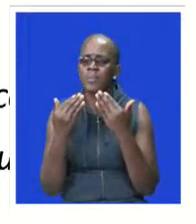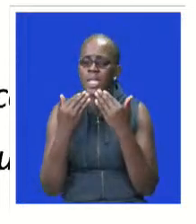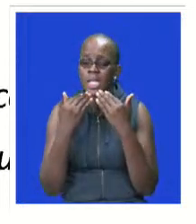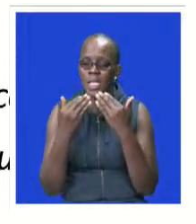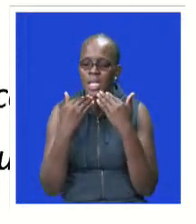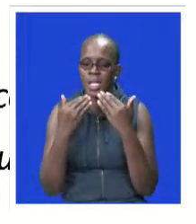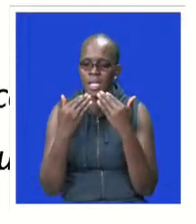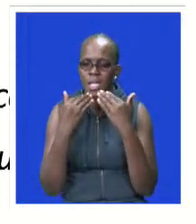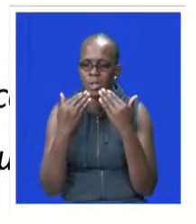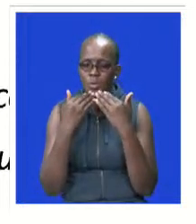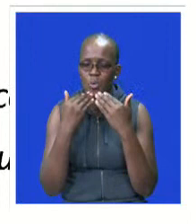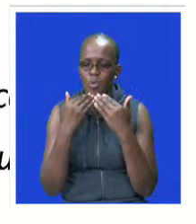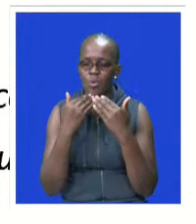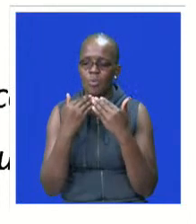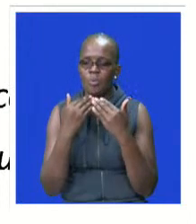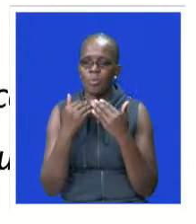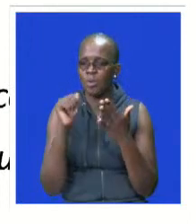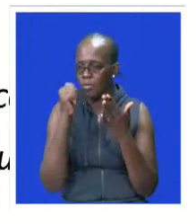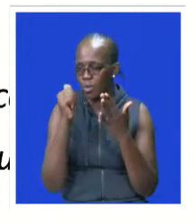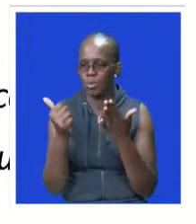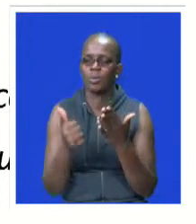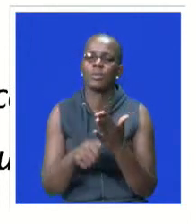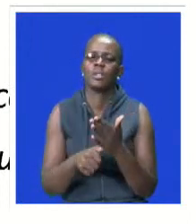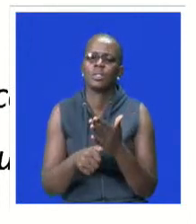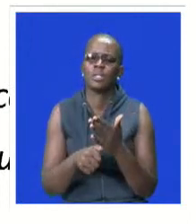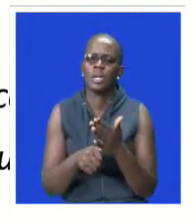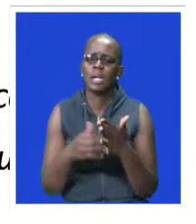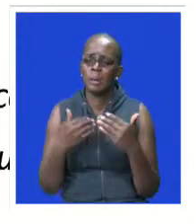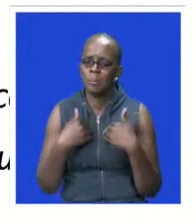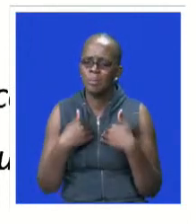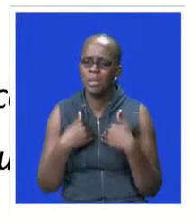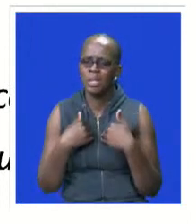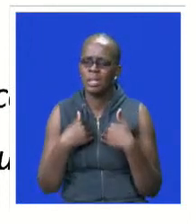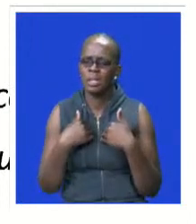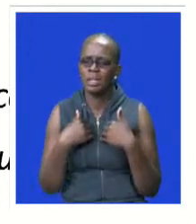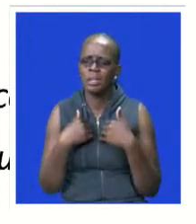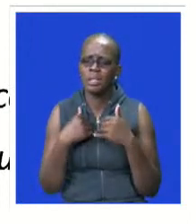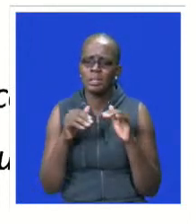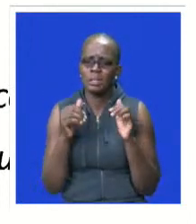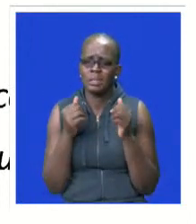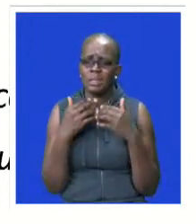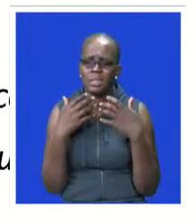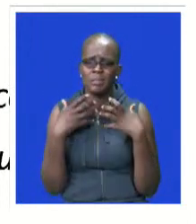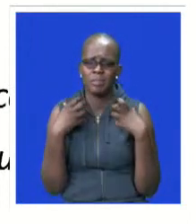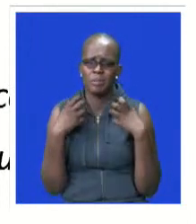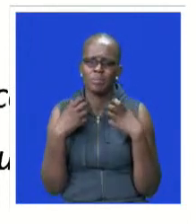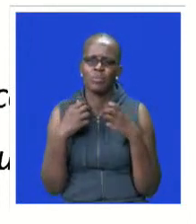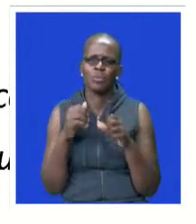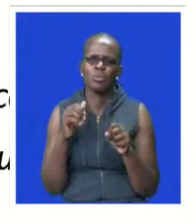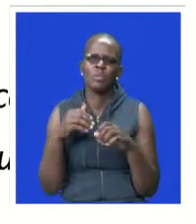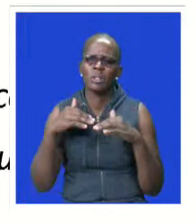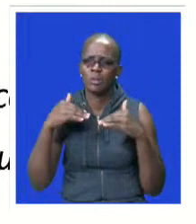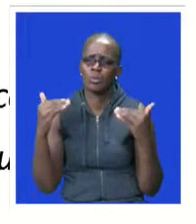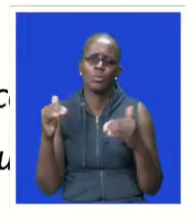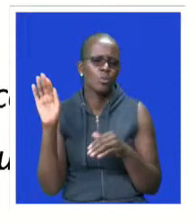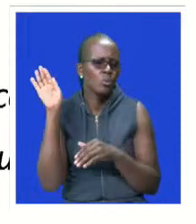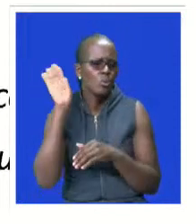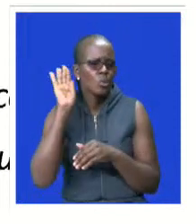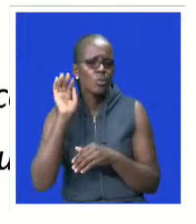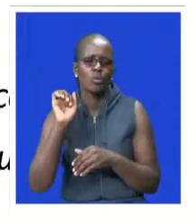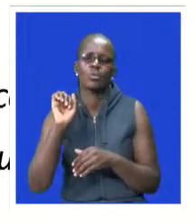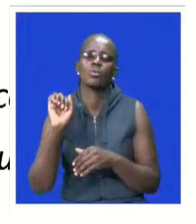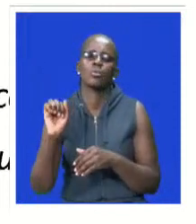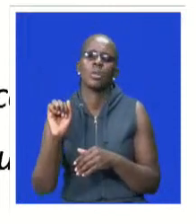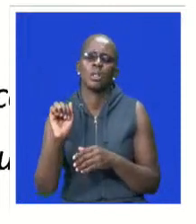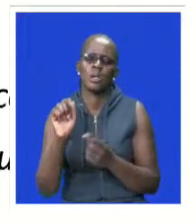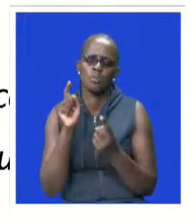letter. It was so saddening to hear that you tested positive for corona. However, I know